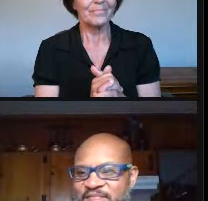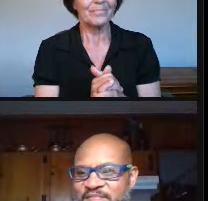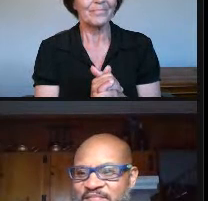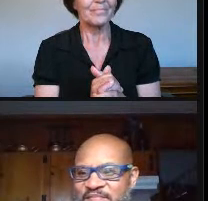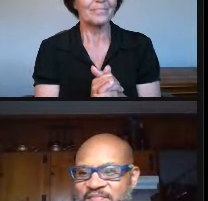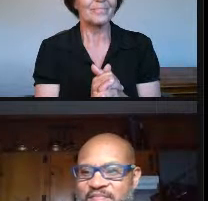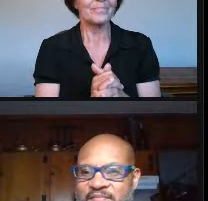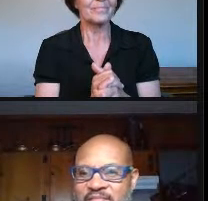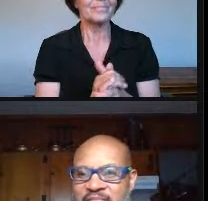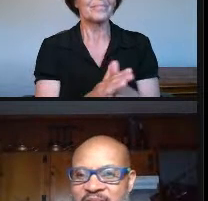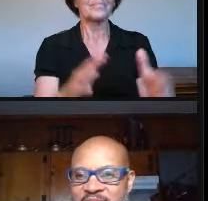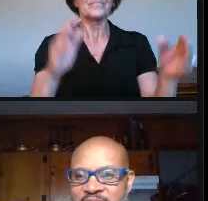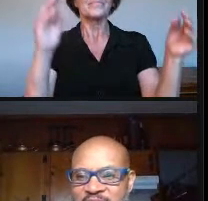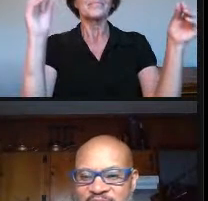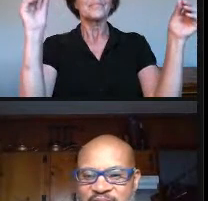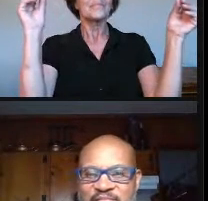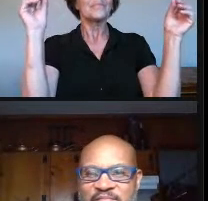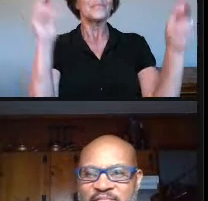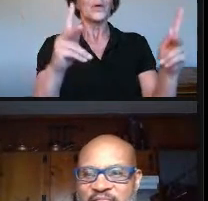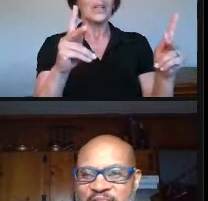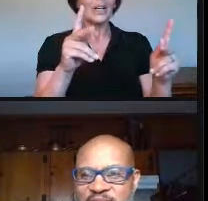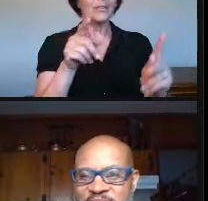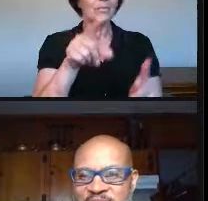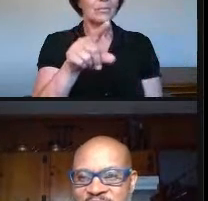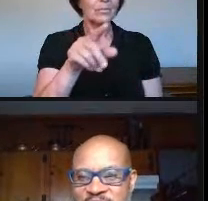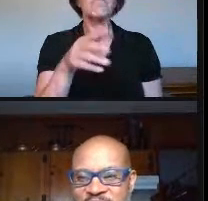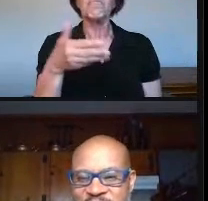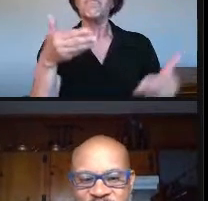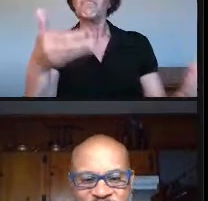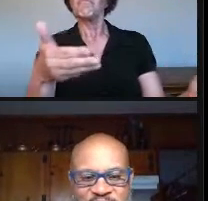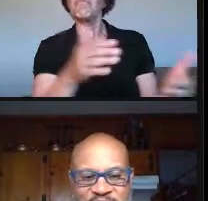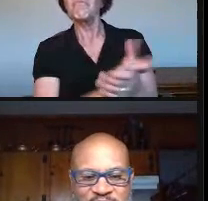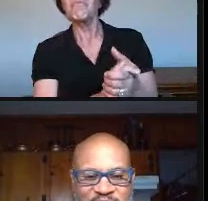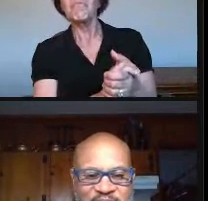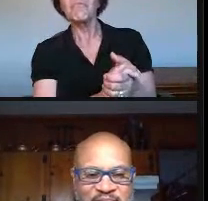All right. Broderick, is that you first? Yeah, go ahead.